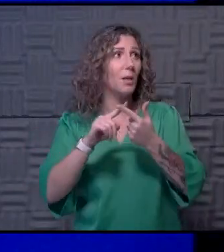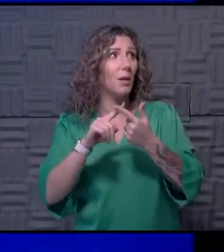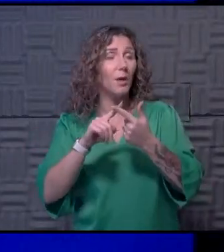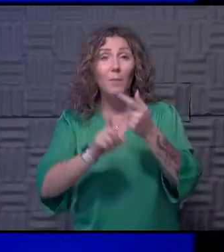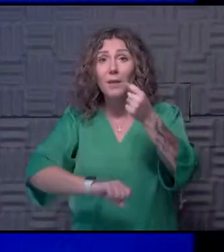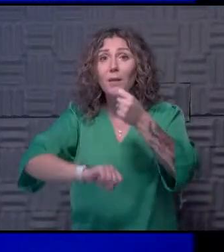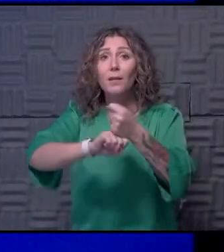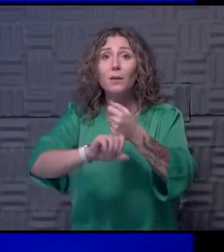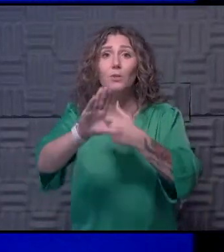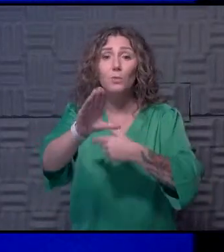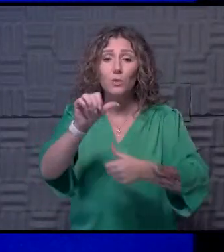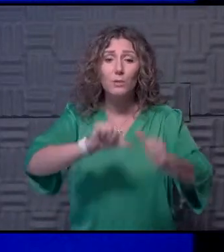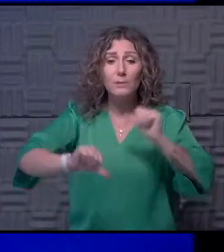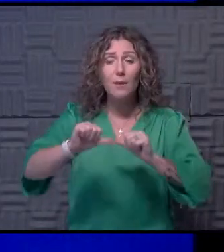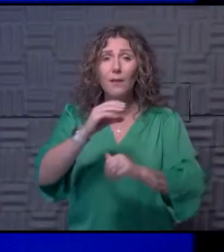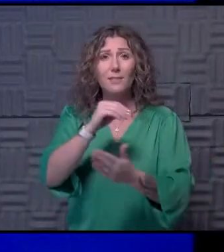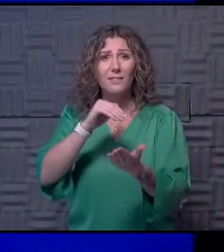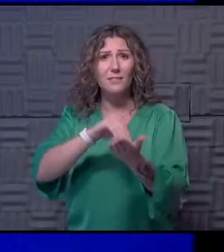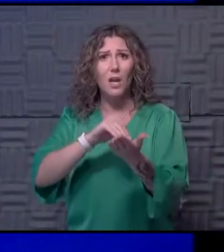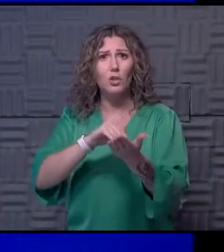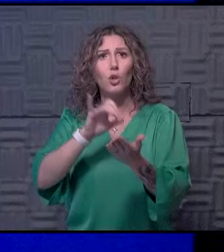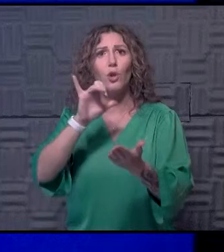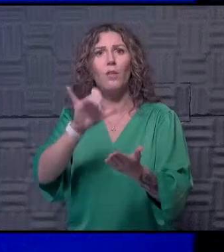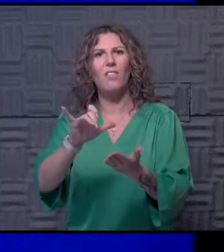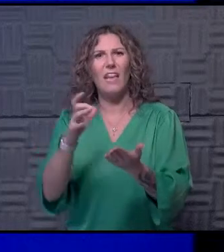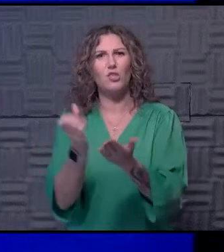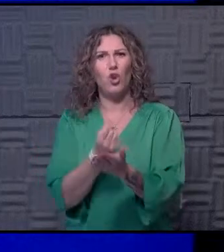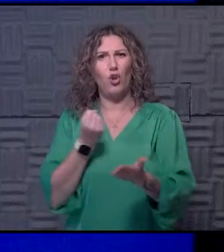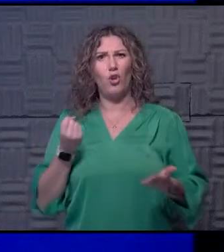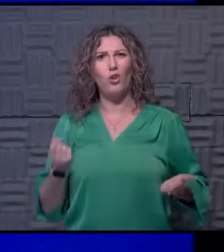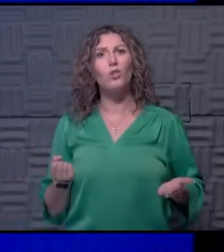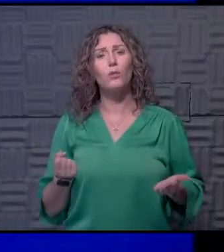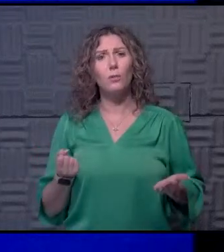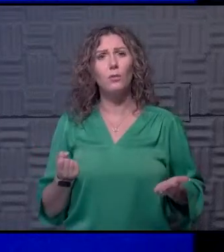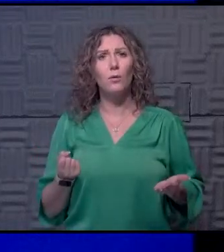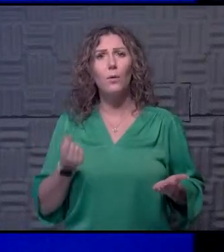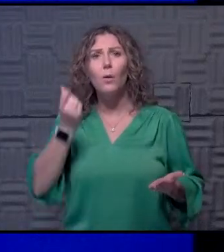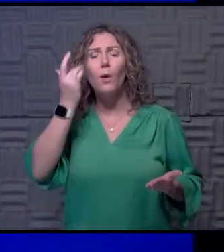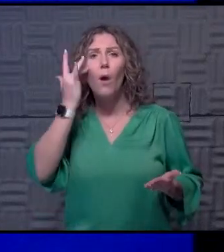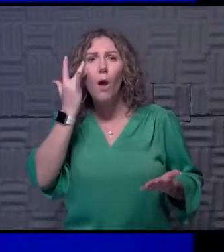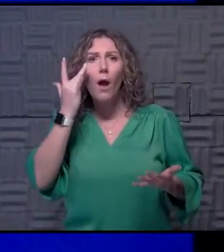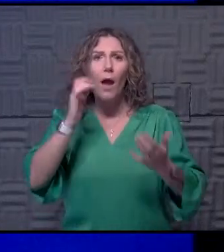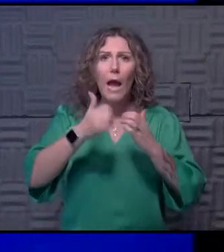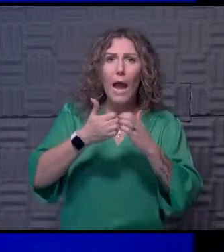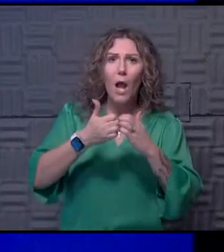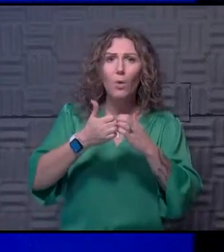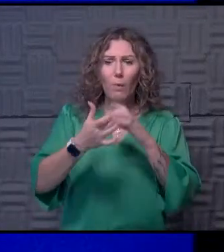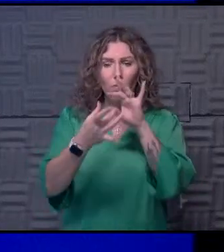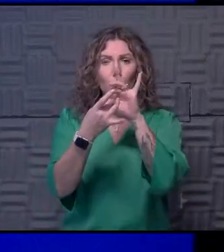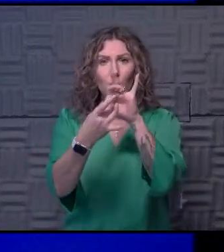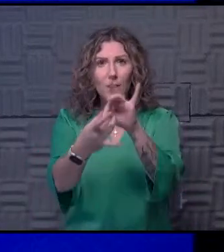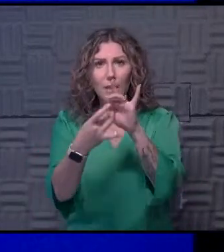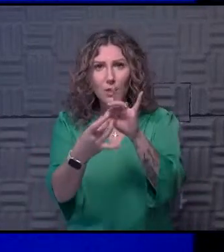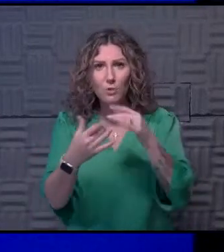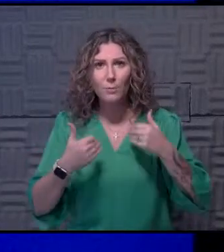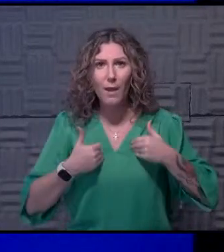your physician is something that is earned. It's earned based on a relationship that you have.